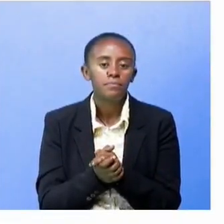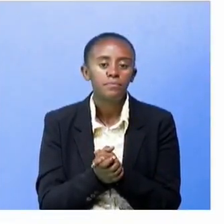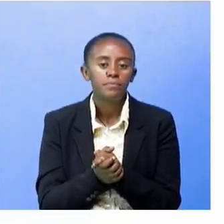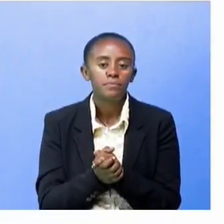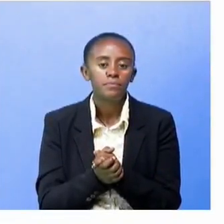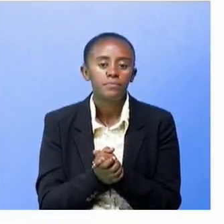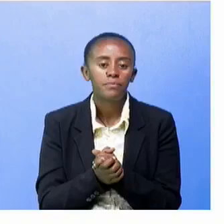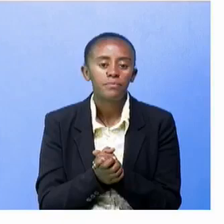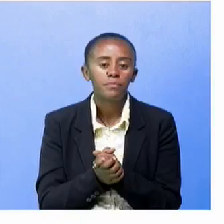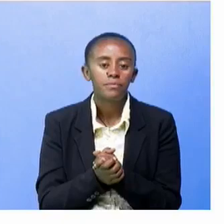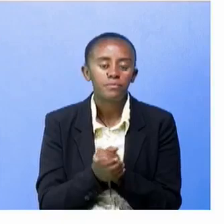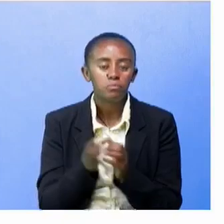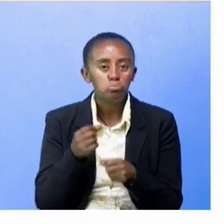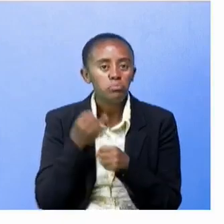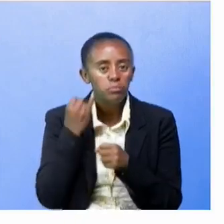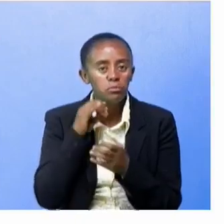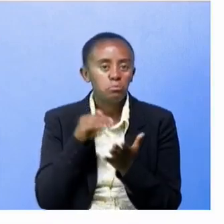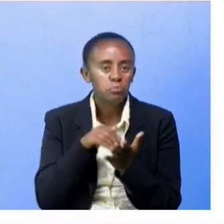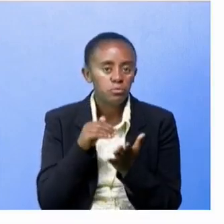is